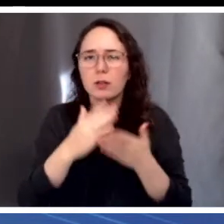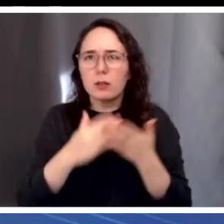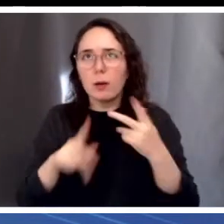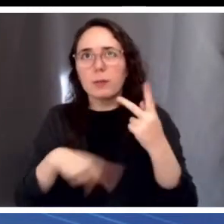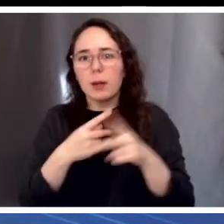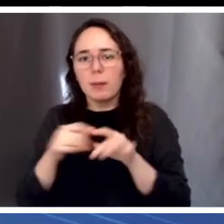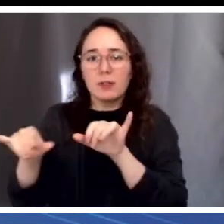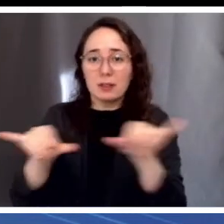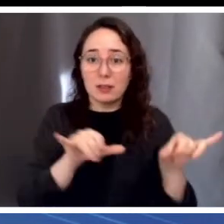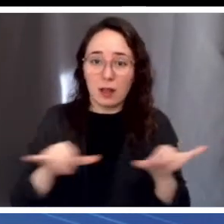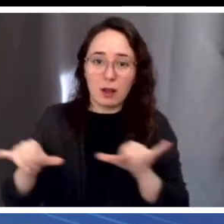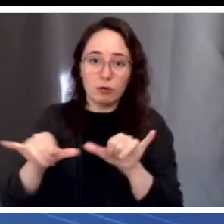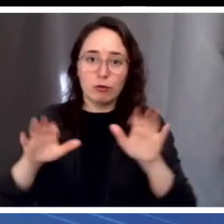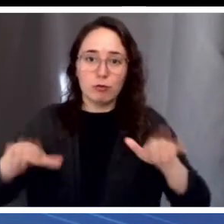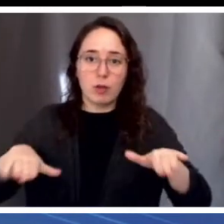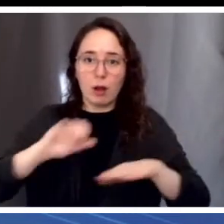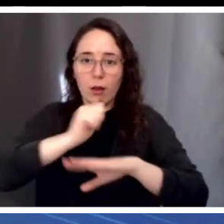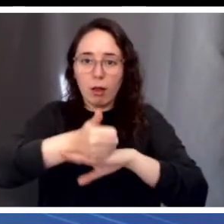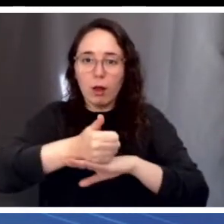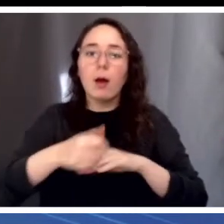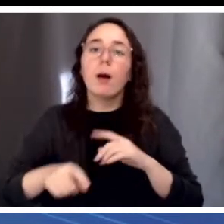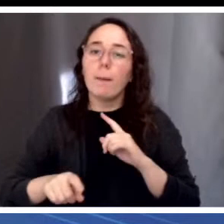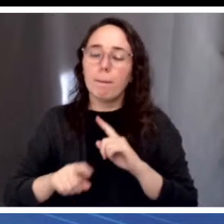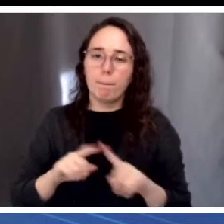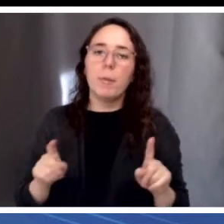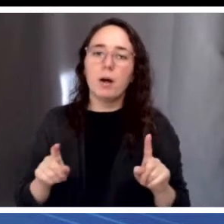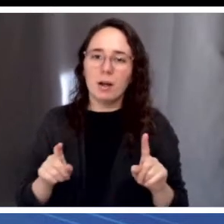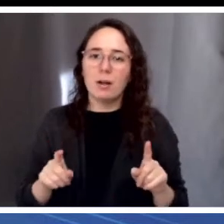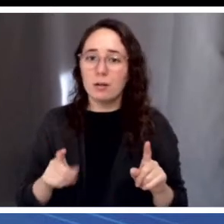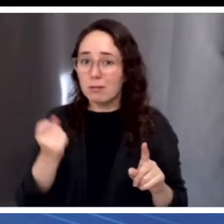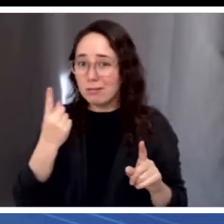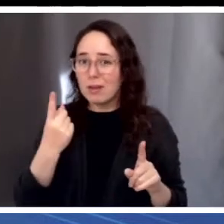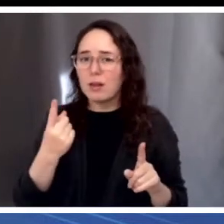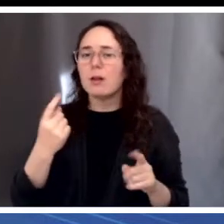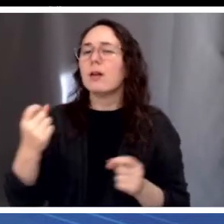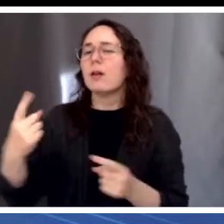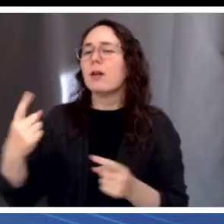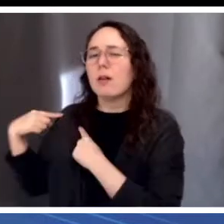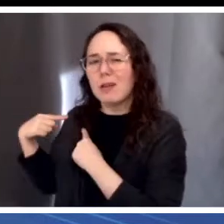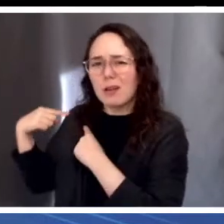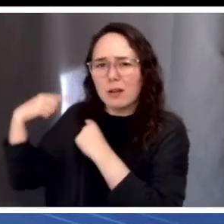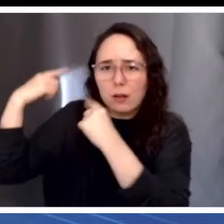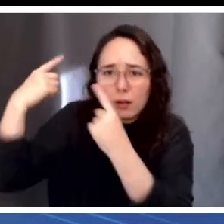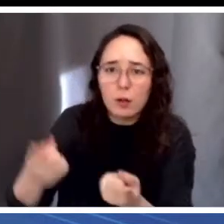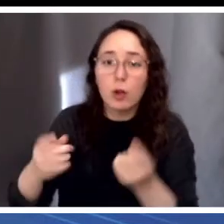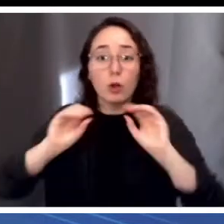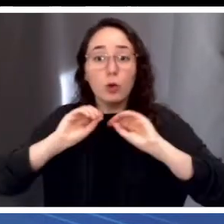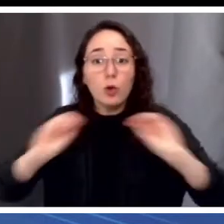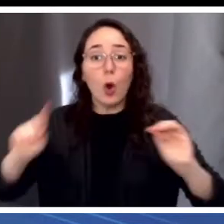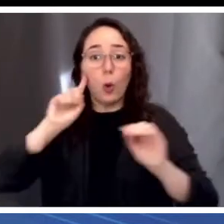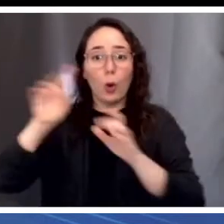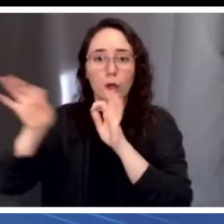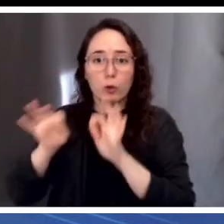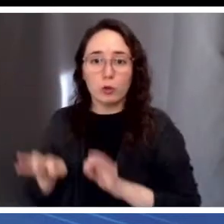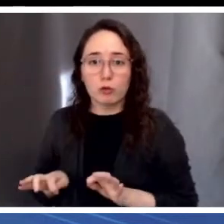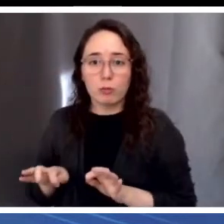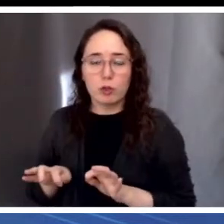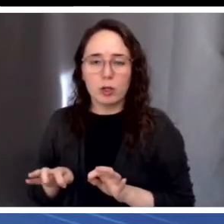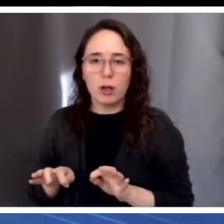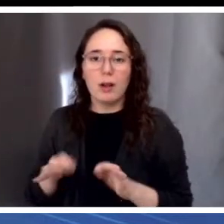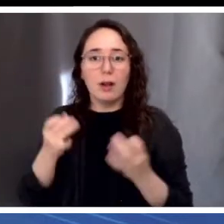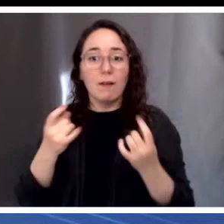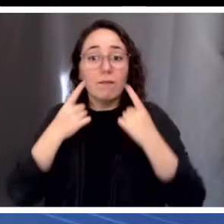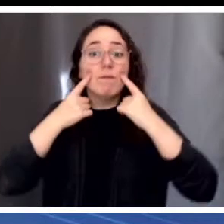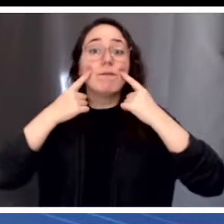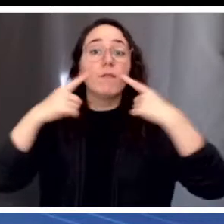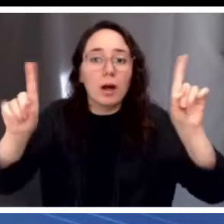so much content has not been audio described for so long that even audio describing and getting that done is a step